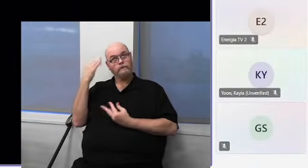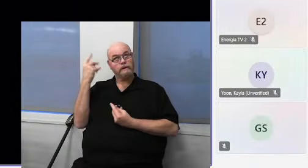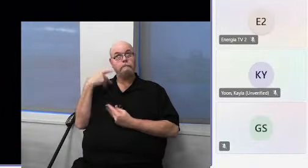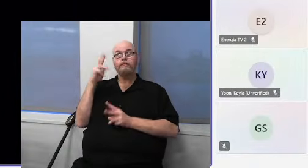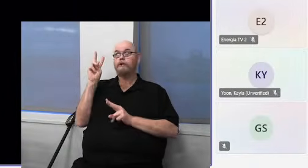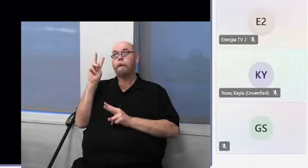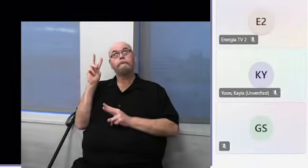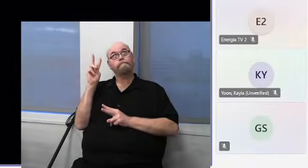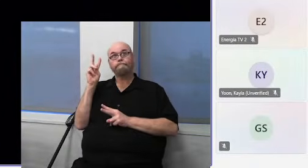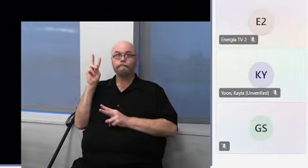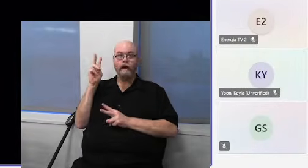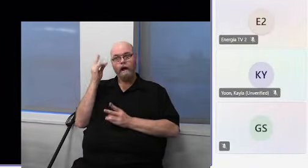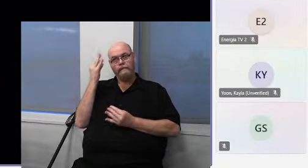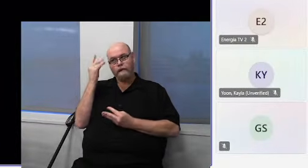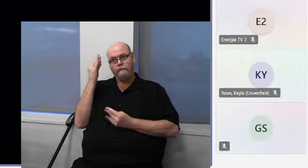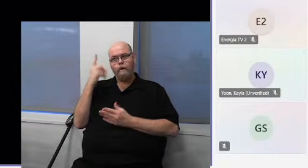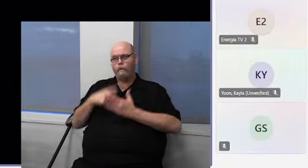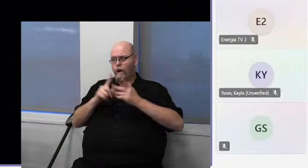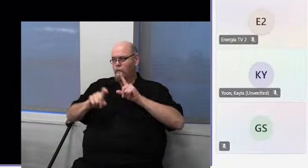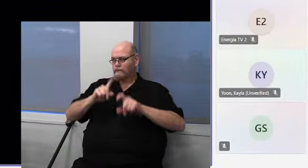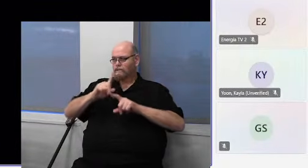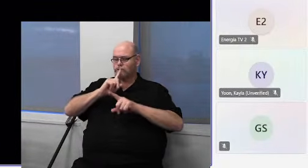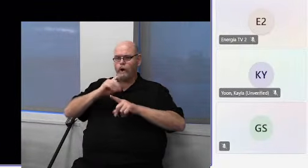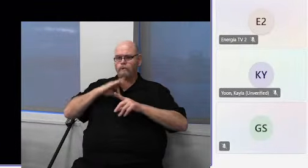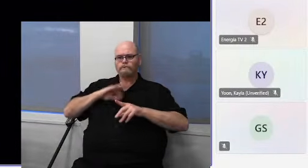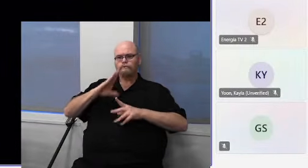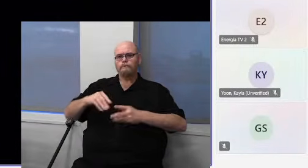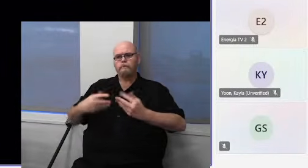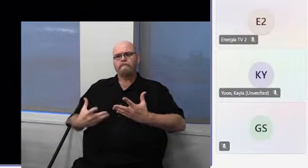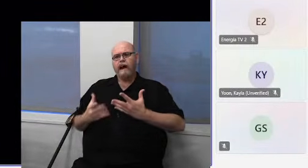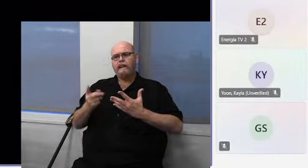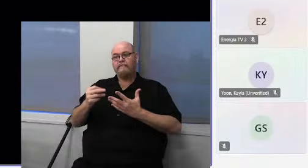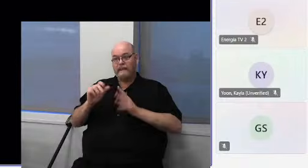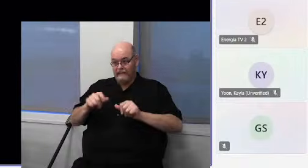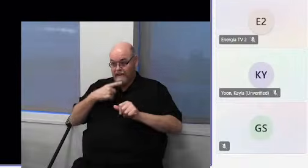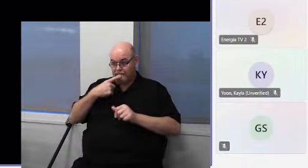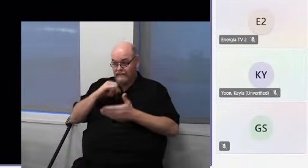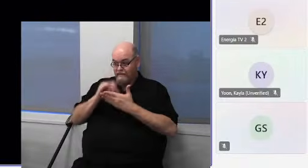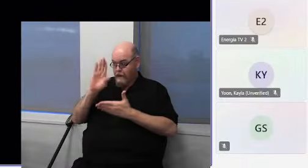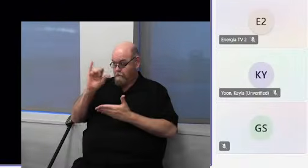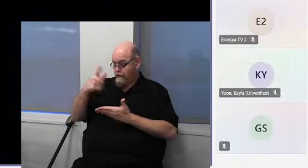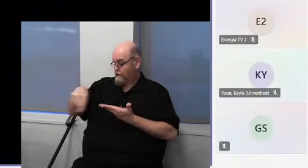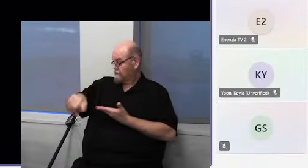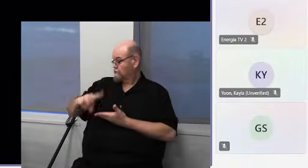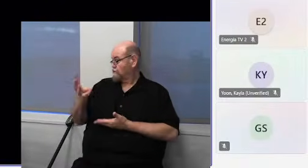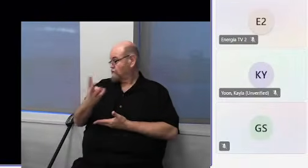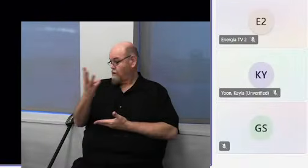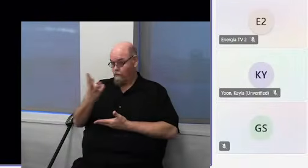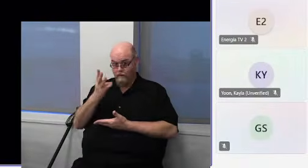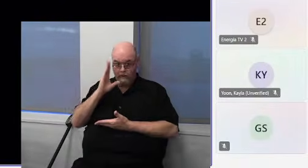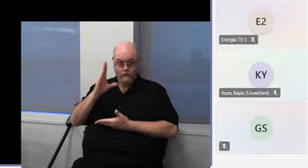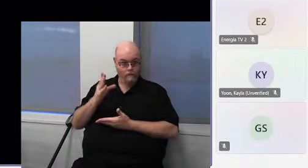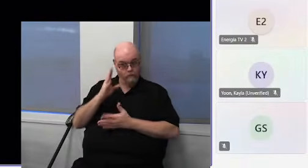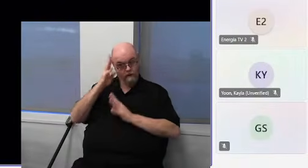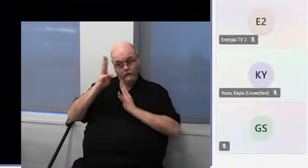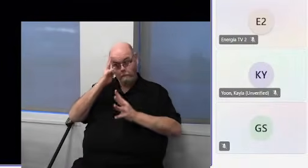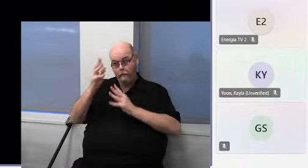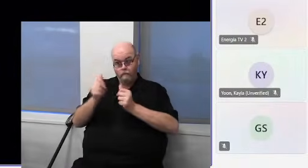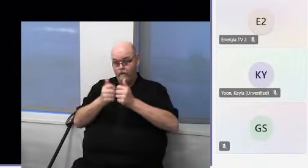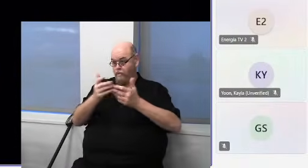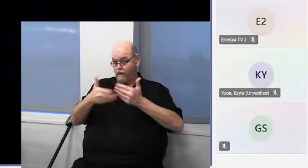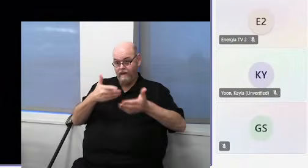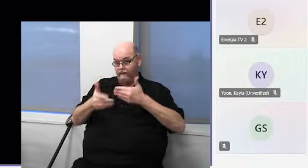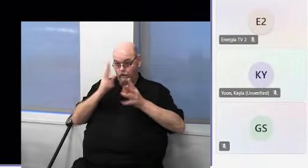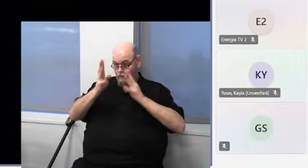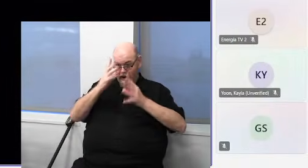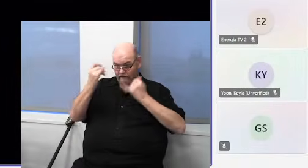the ceiling, and you think about what questions are useful to provide. Can I say that by next Wednesday that you'll come